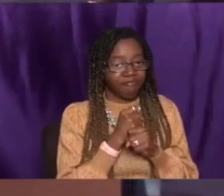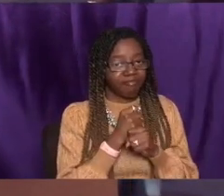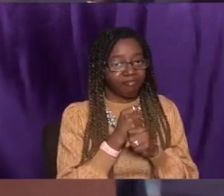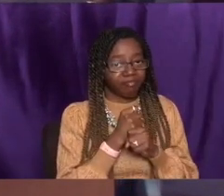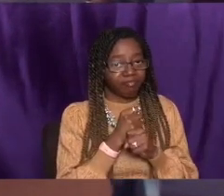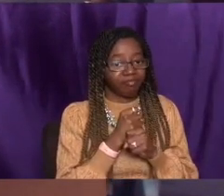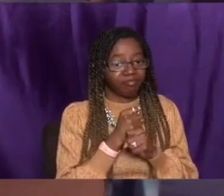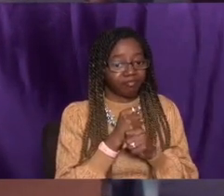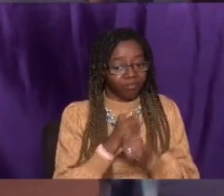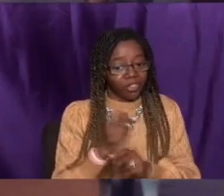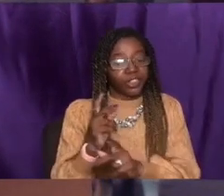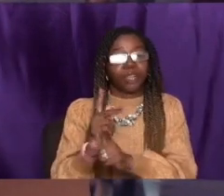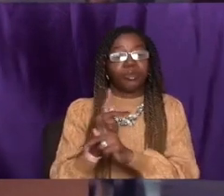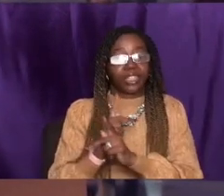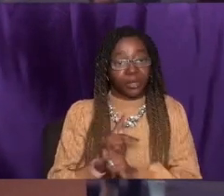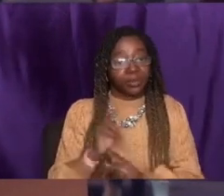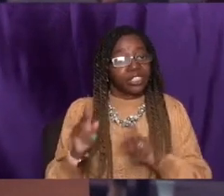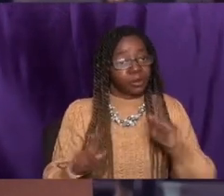you've been holding these people's hand.